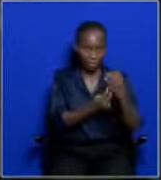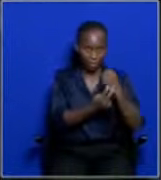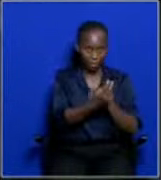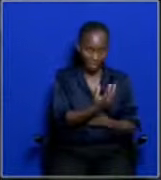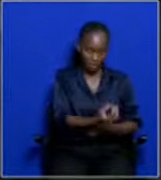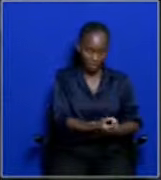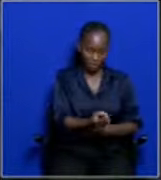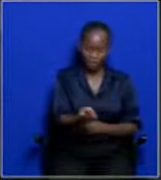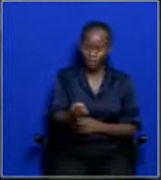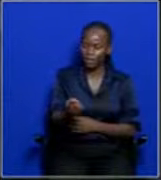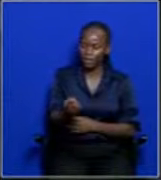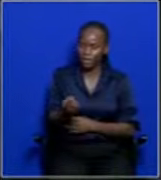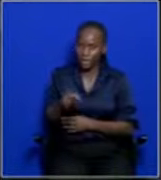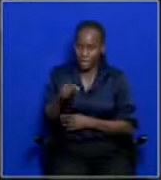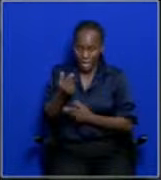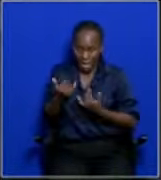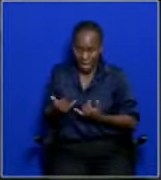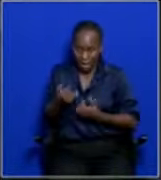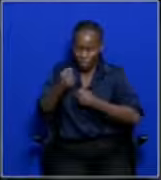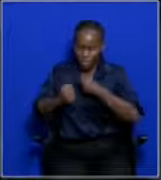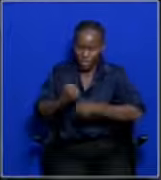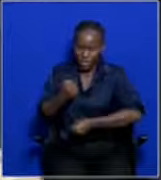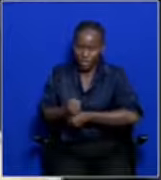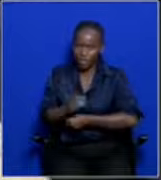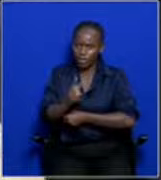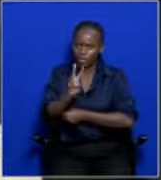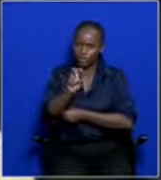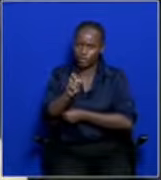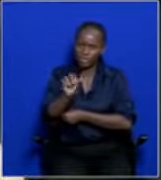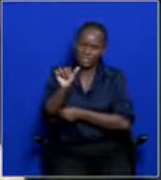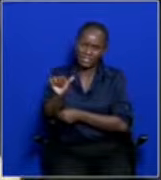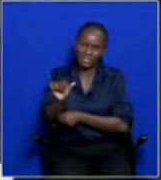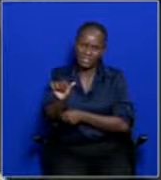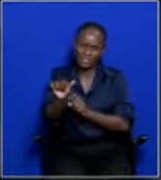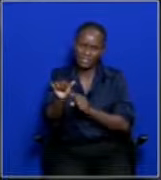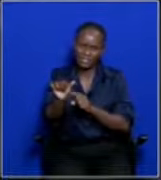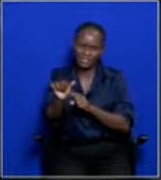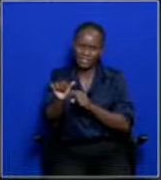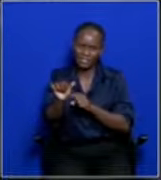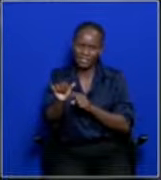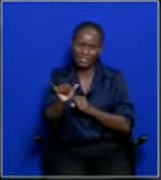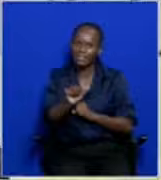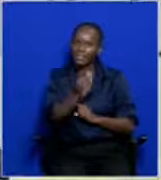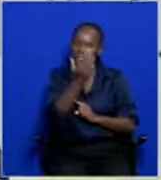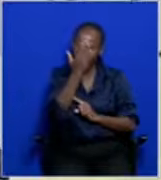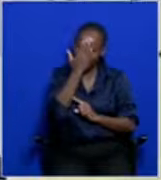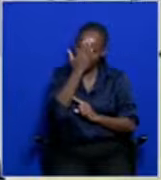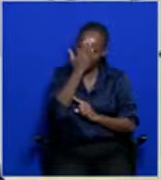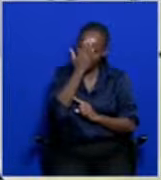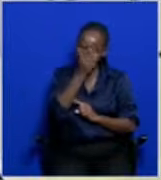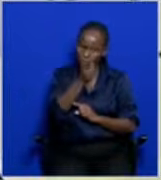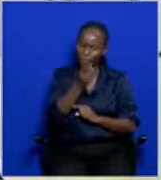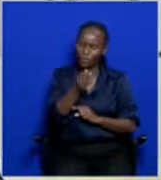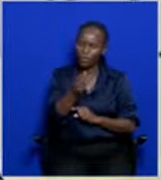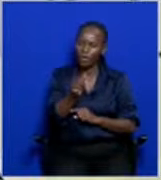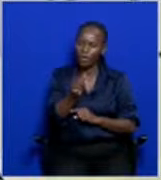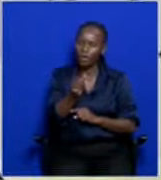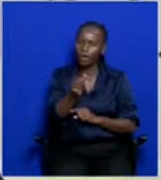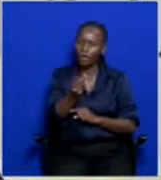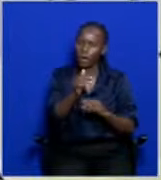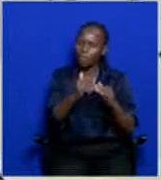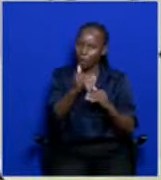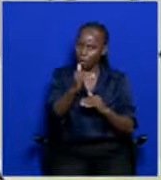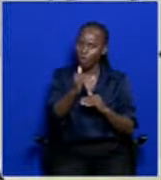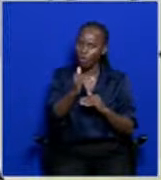is the explanation that, I know that you got another statement from Stolz, not